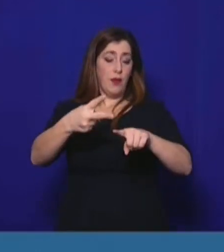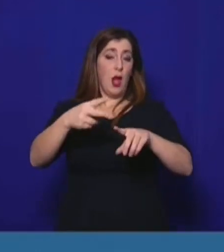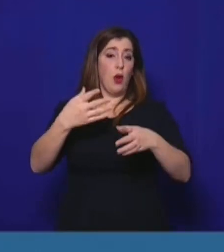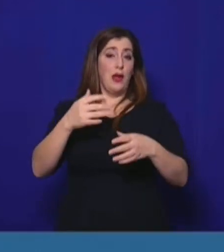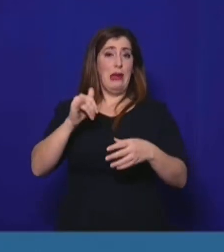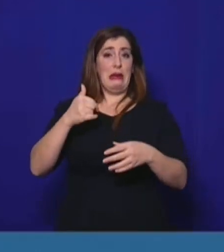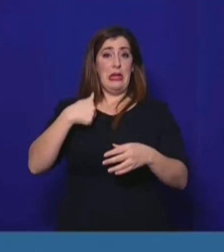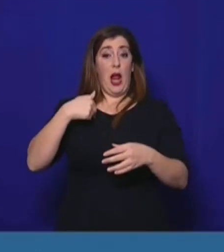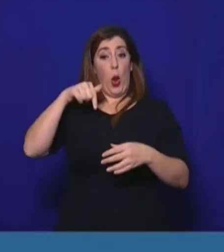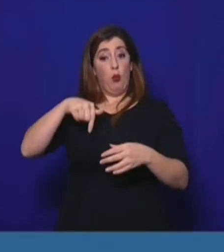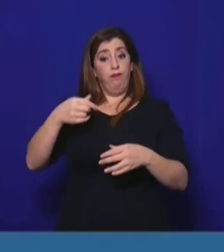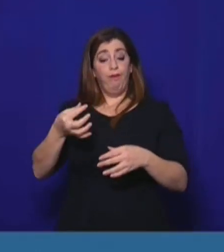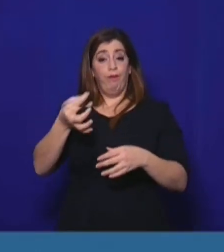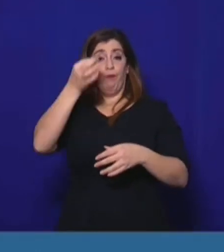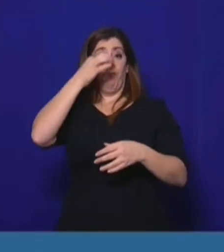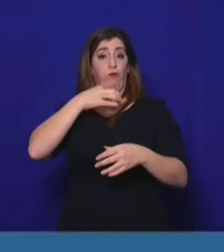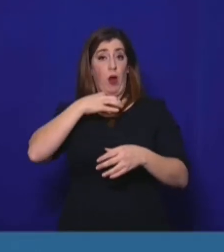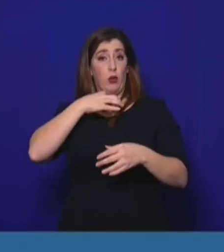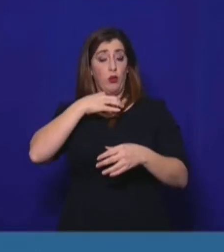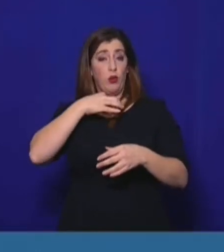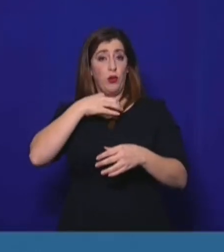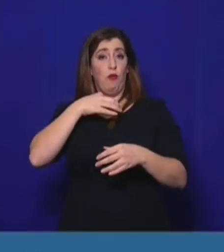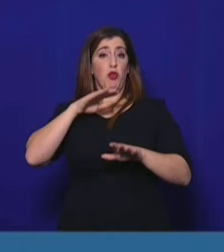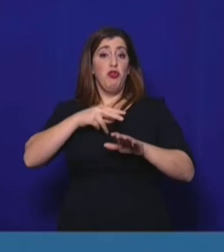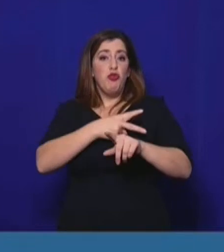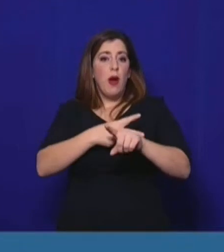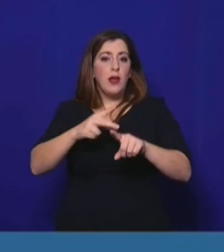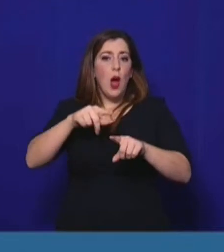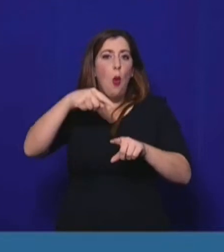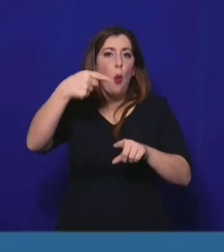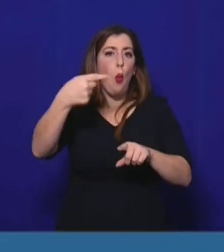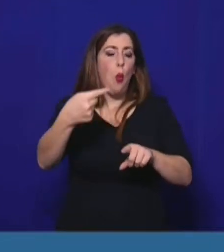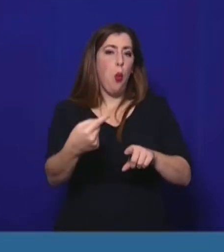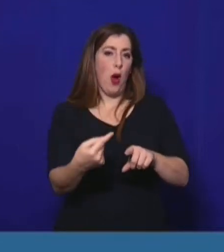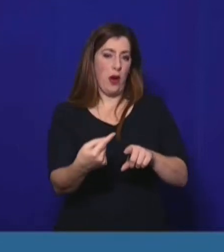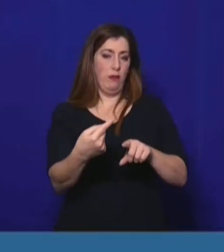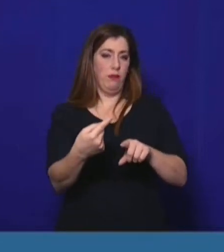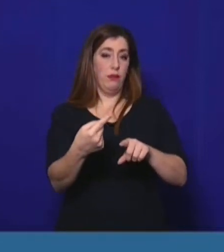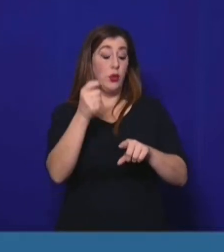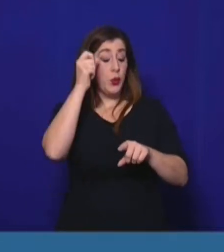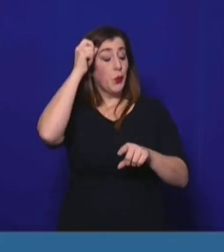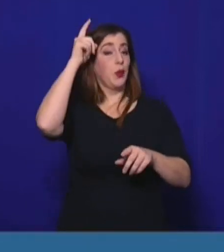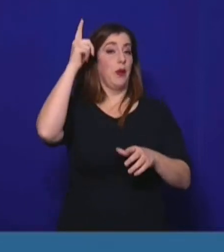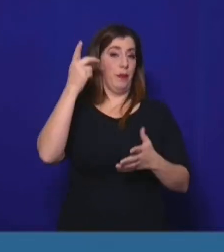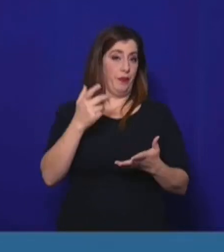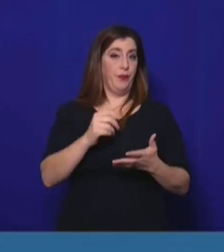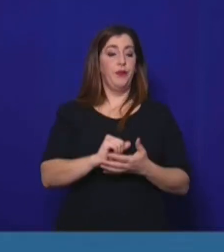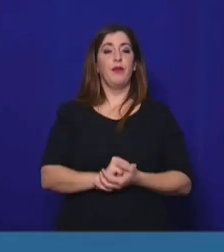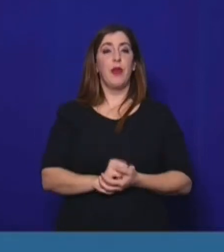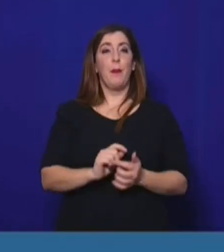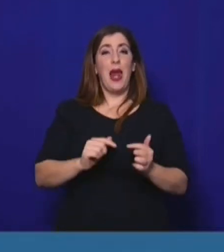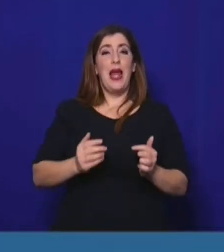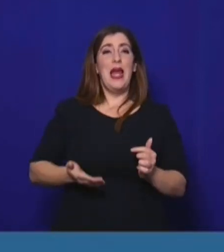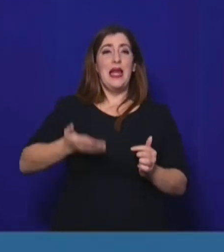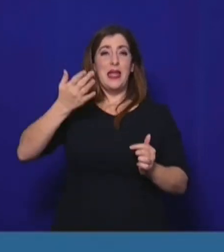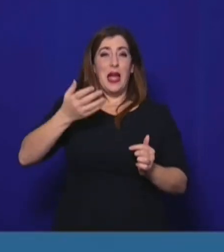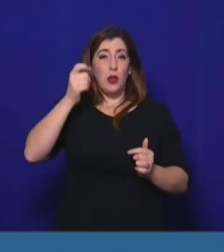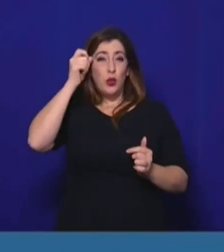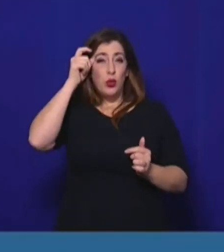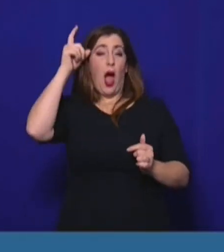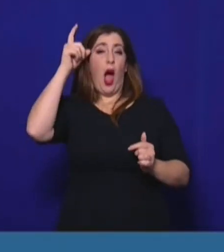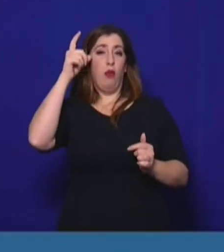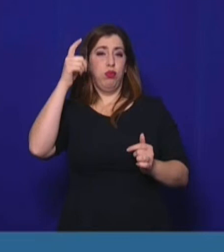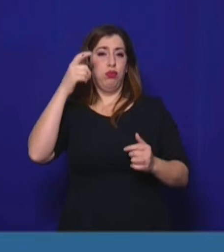Però l-iktar ammont ta' każijiet li nqabdu jkun bejn il-5 ġurnata u 8 ġurnata.